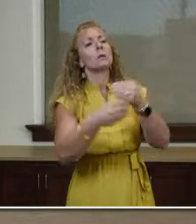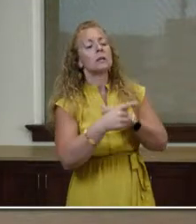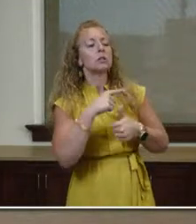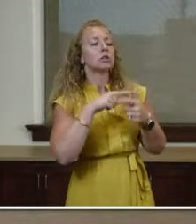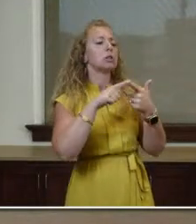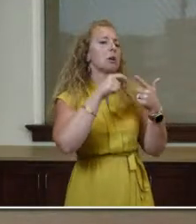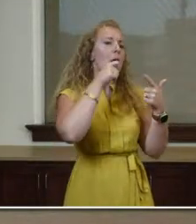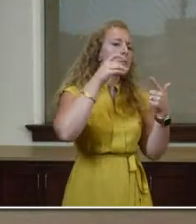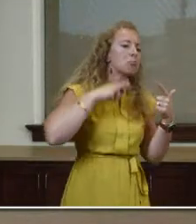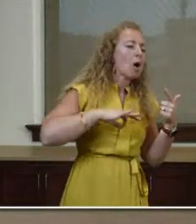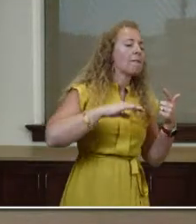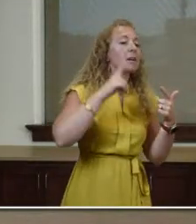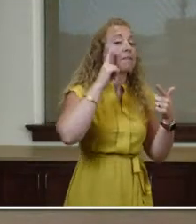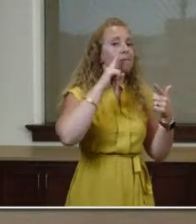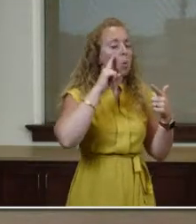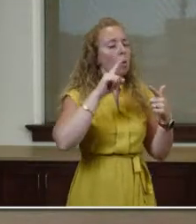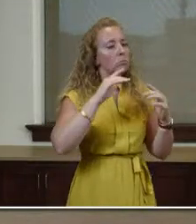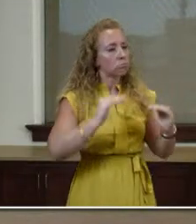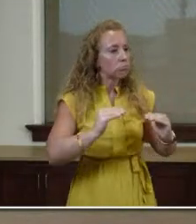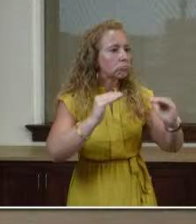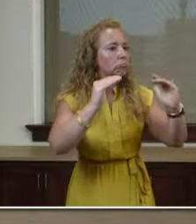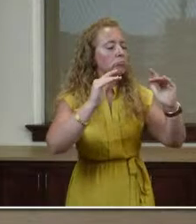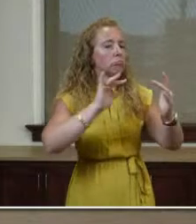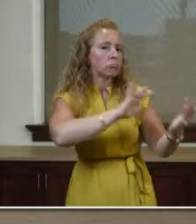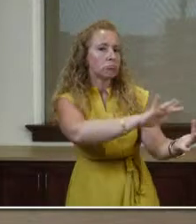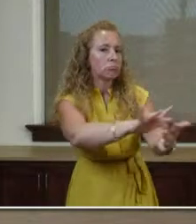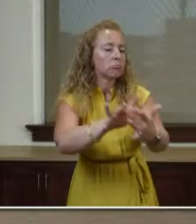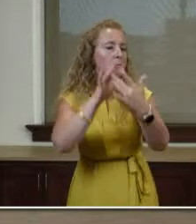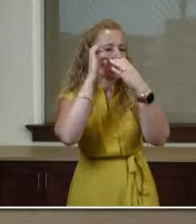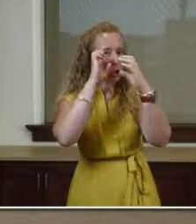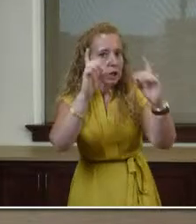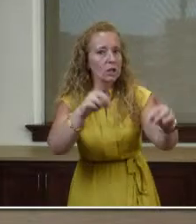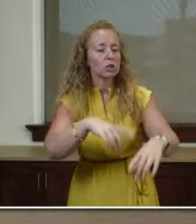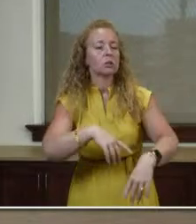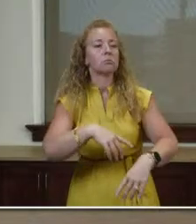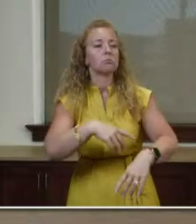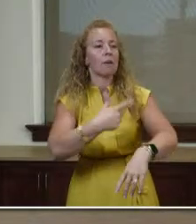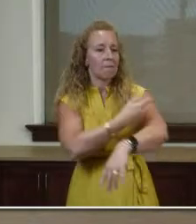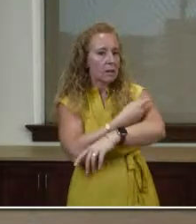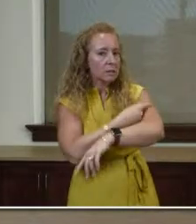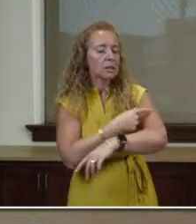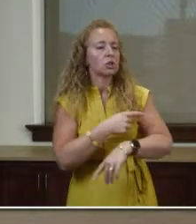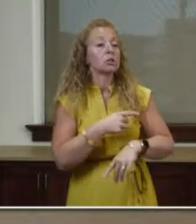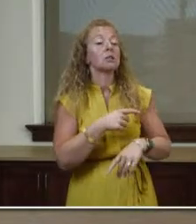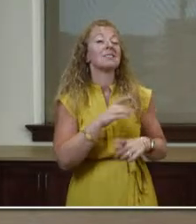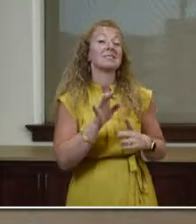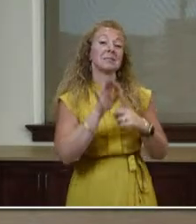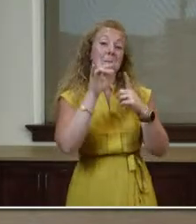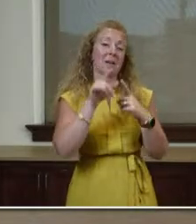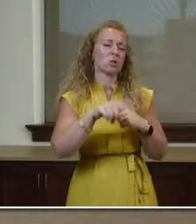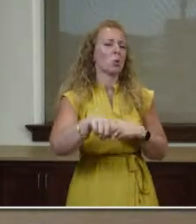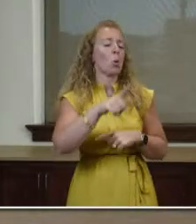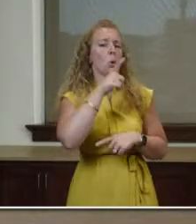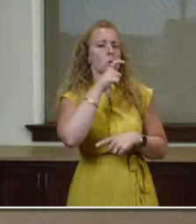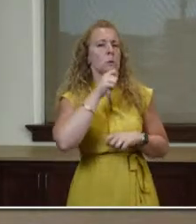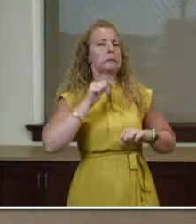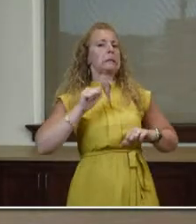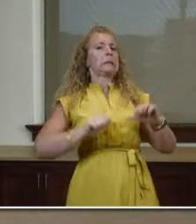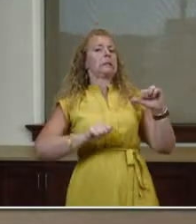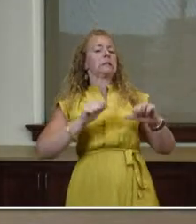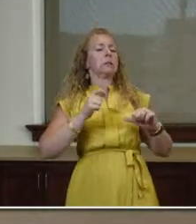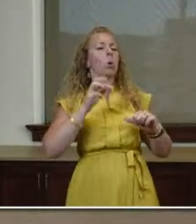in Allegheny County to advance vaccine outreach and education efforts, especially in reaching the vaccine hesitant or residents